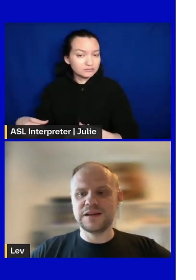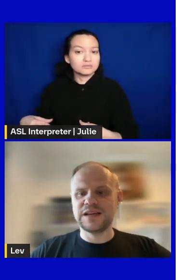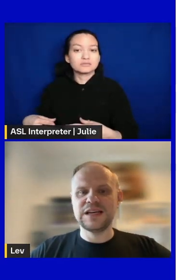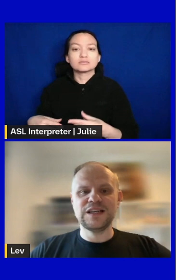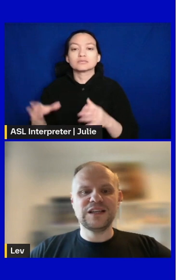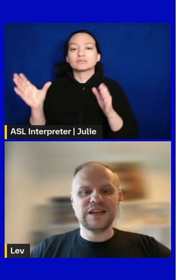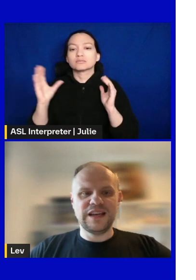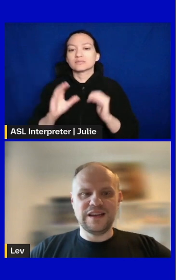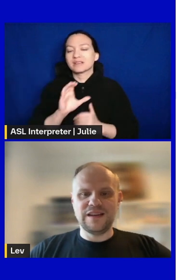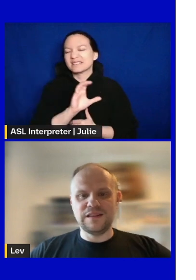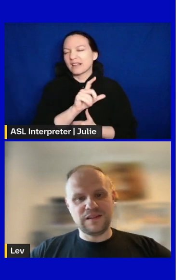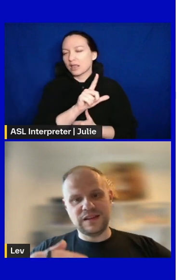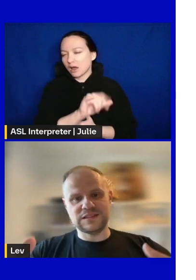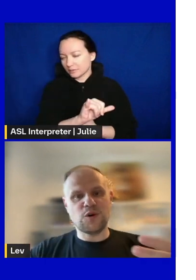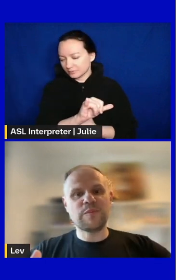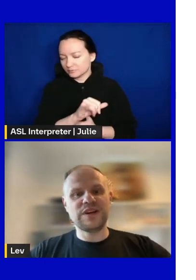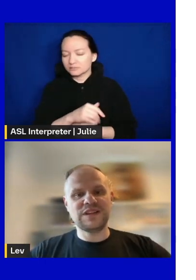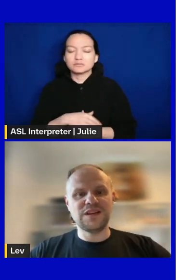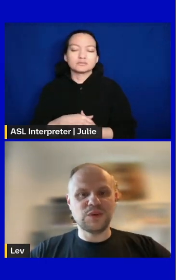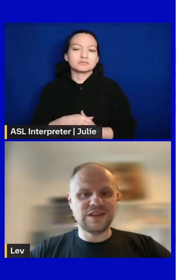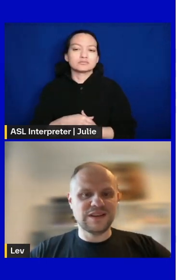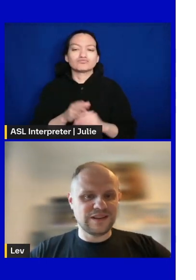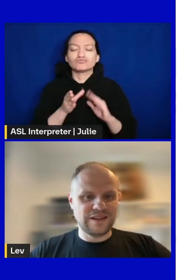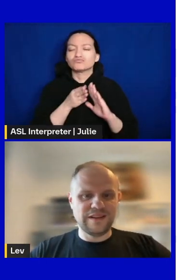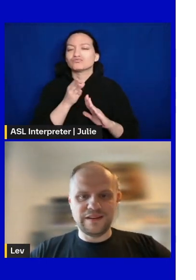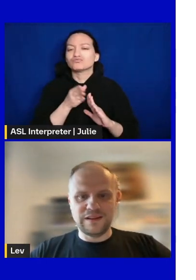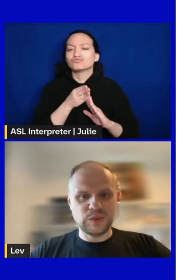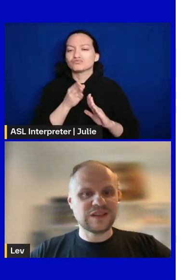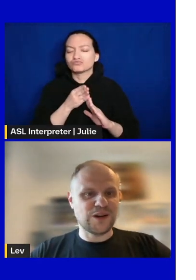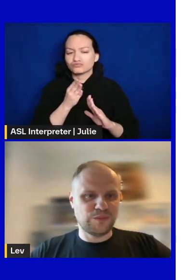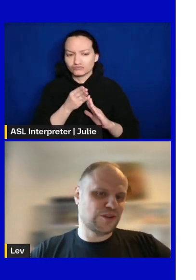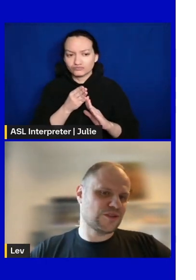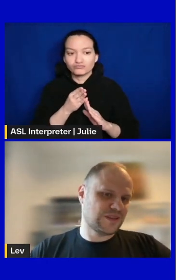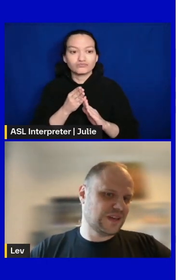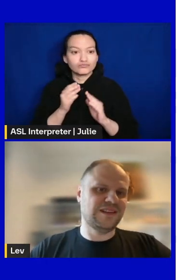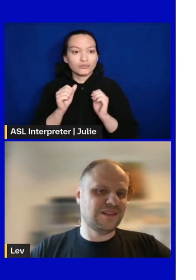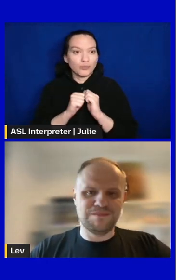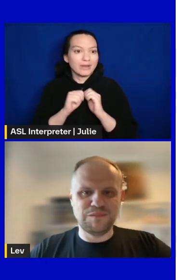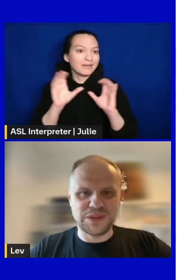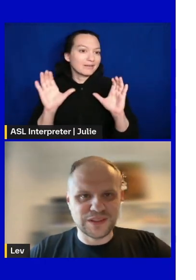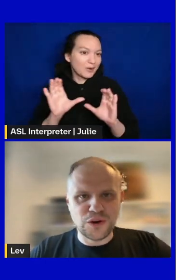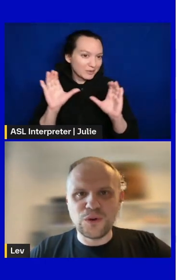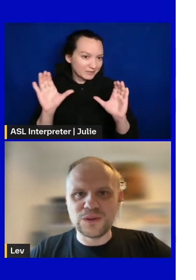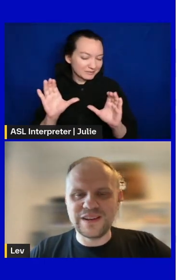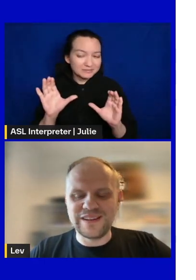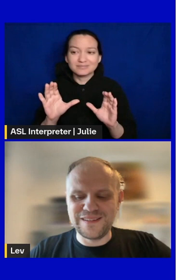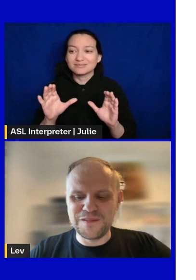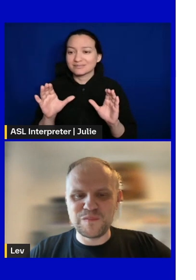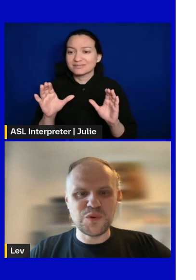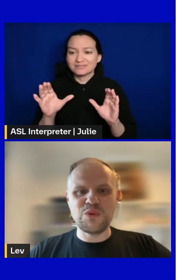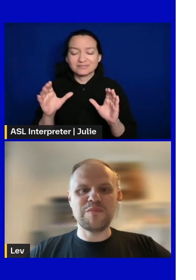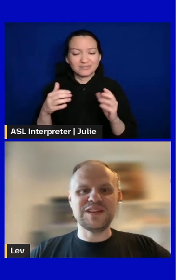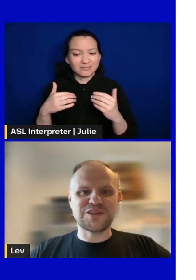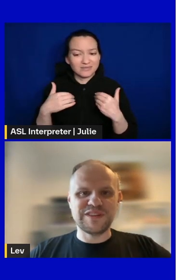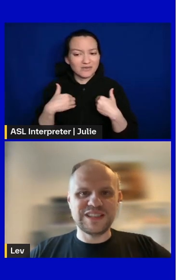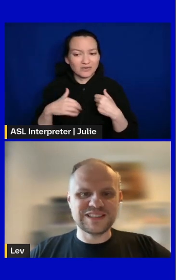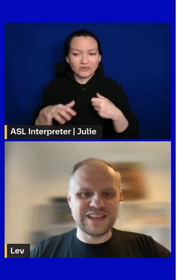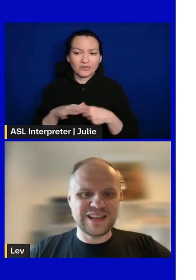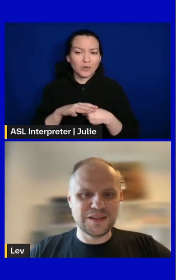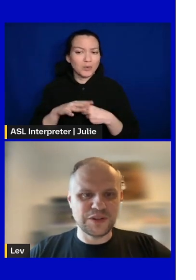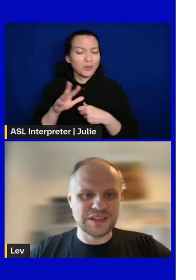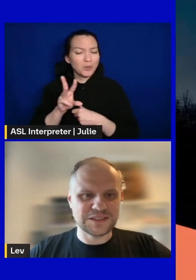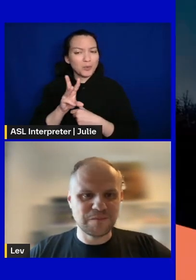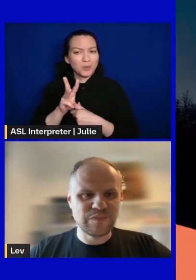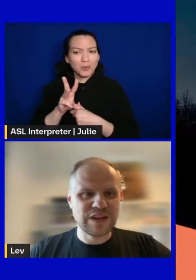CLI. That is operating with the cloud, because I didn't build the whole web interface